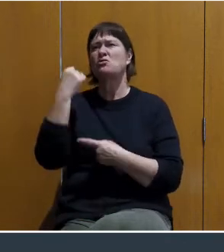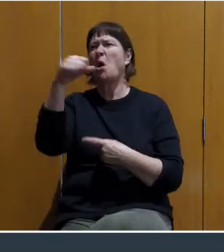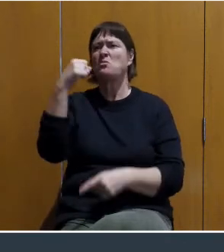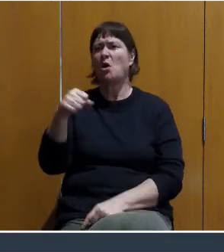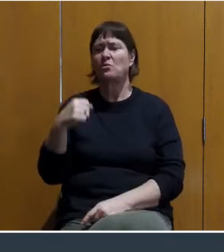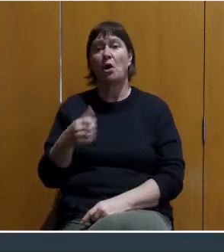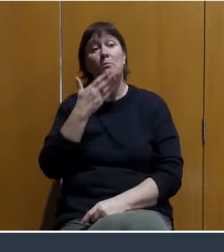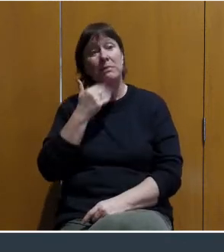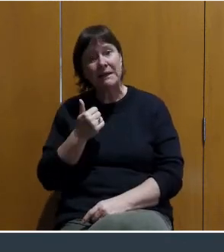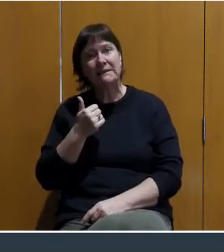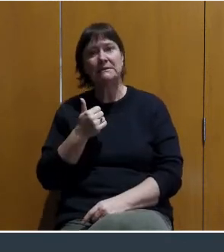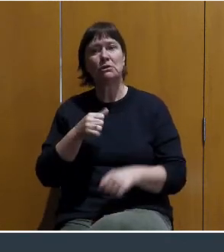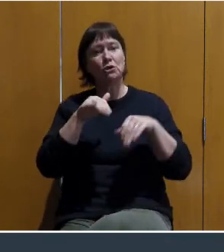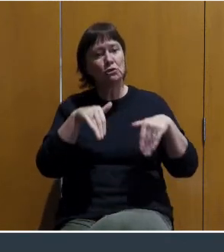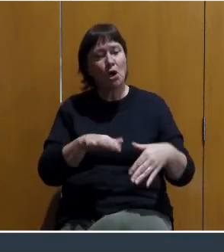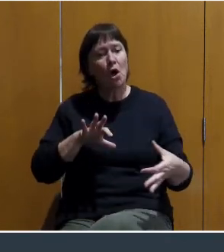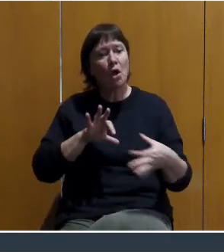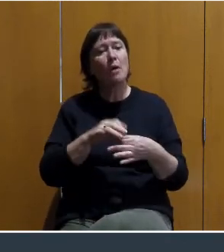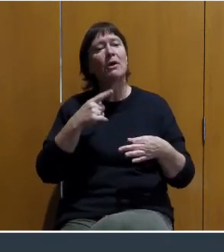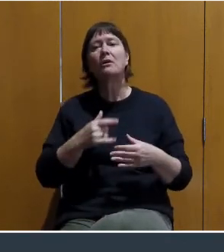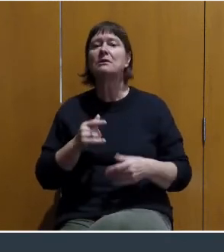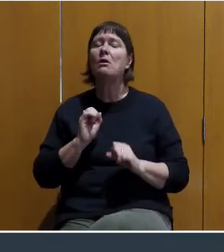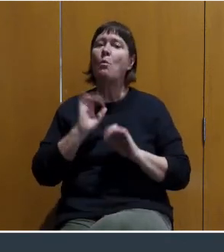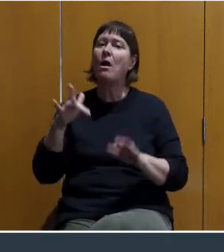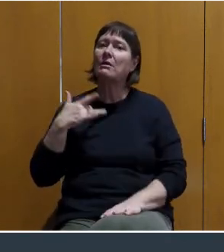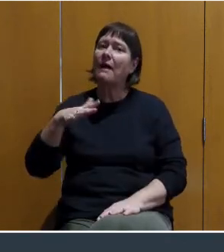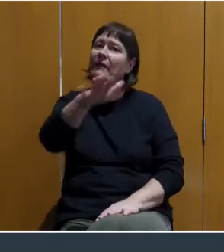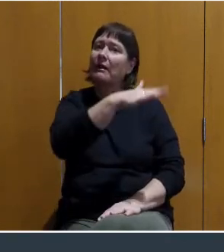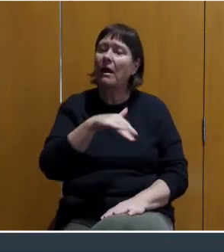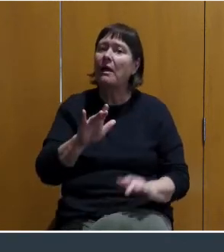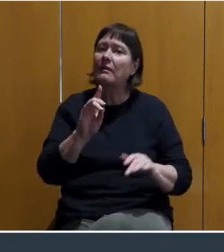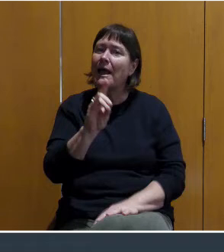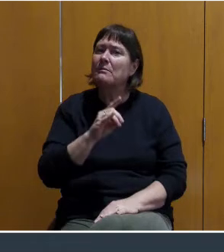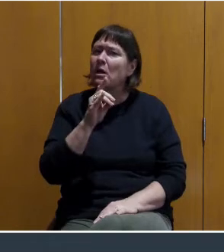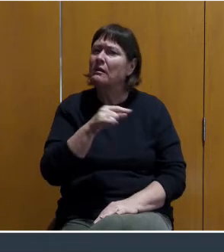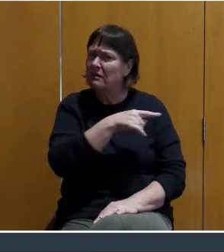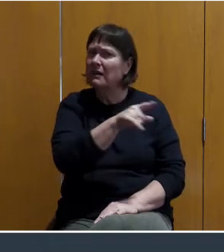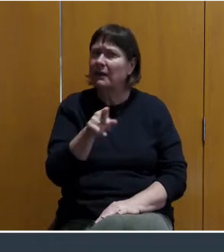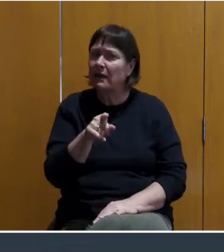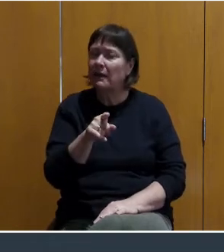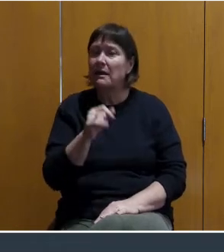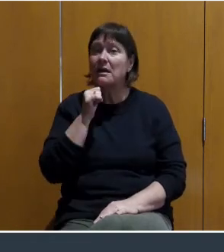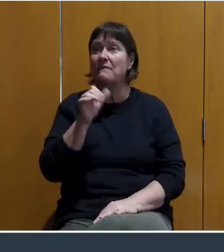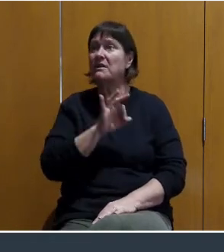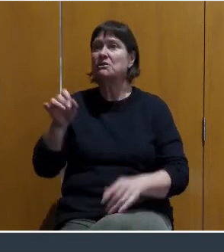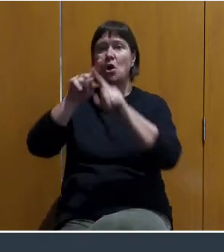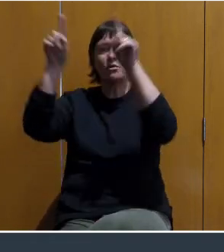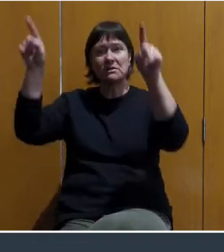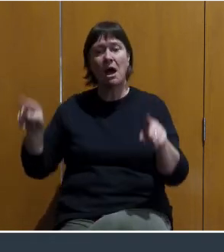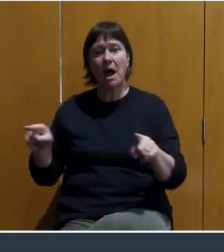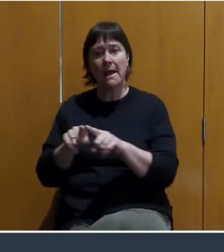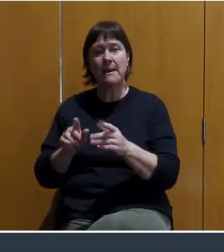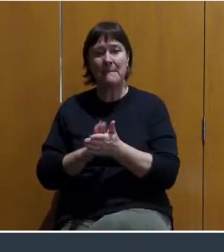about please keep your dog on a lead. You're entering a wildlife area. Without signage, your park staff they don't feel